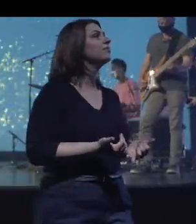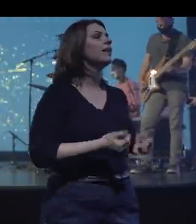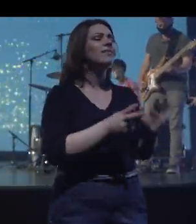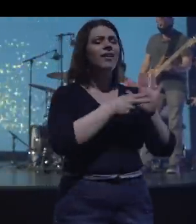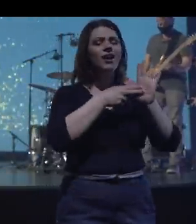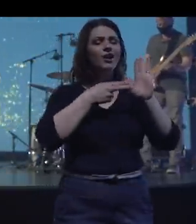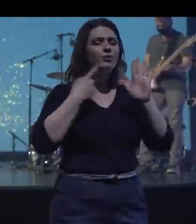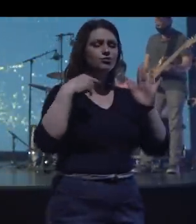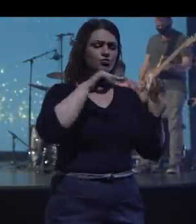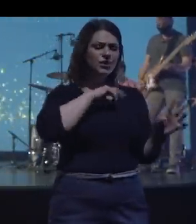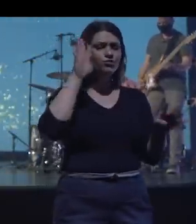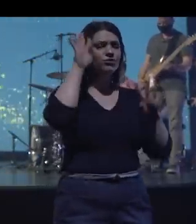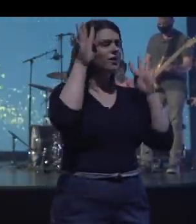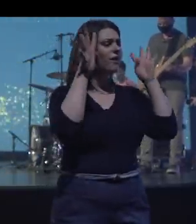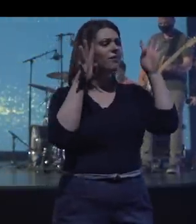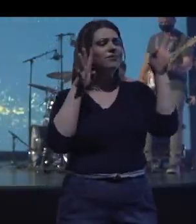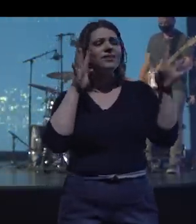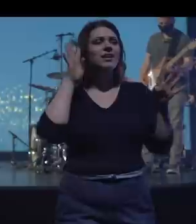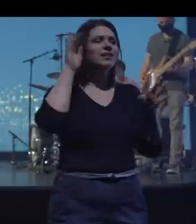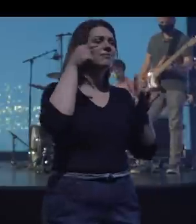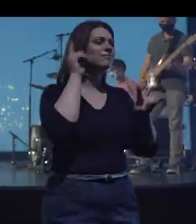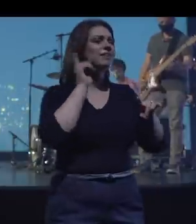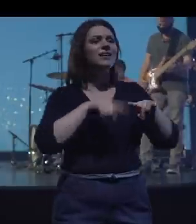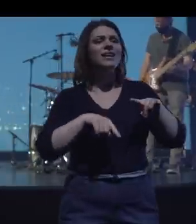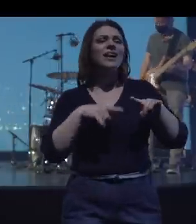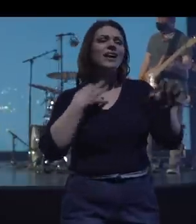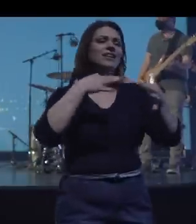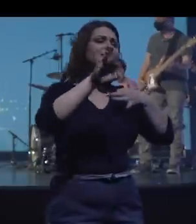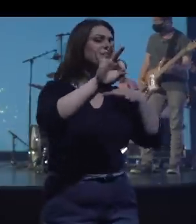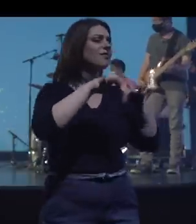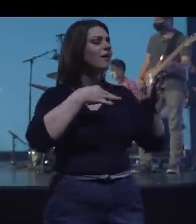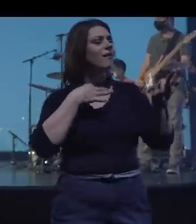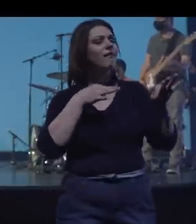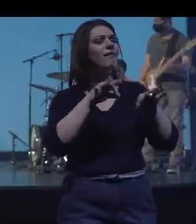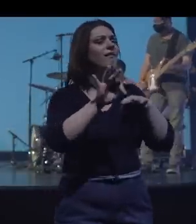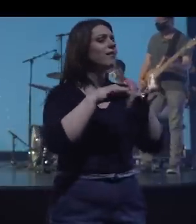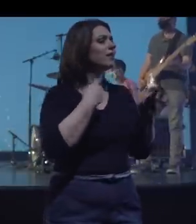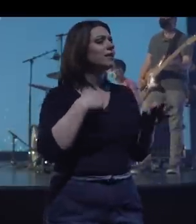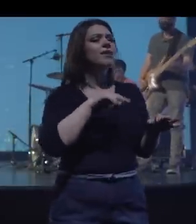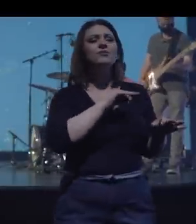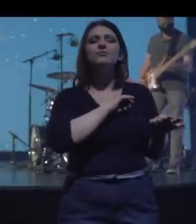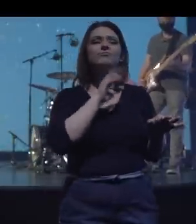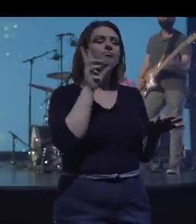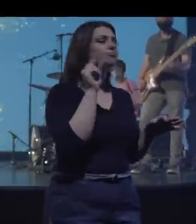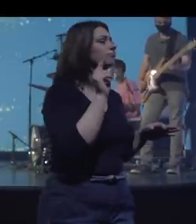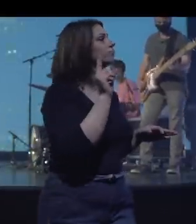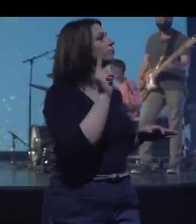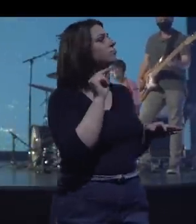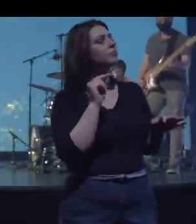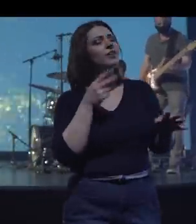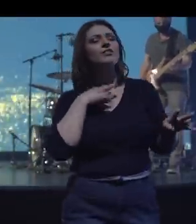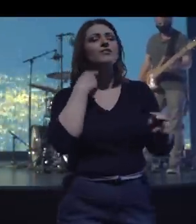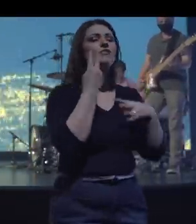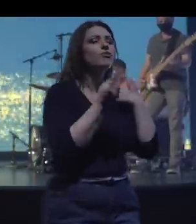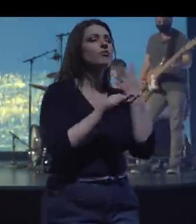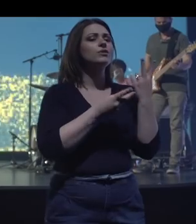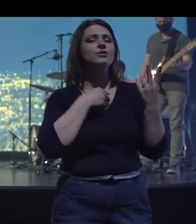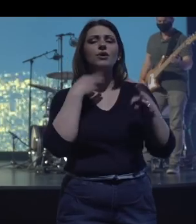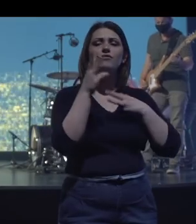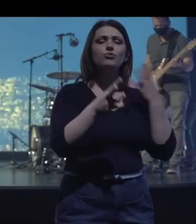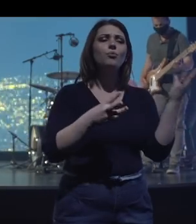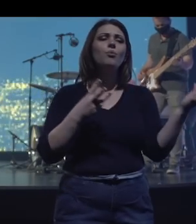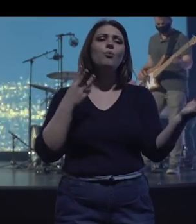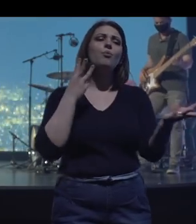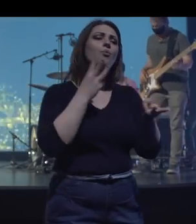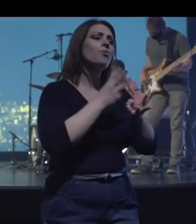the labels we create cannot divide us. No. The voices of this world